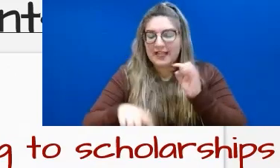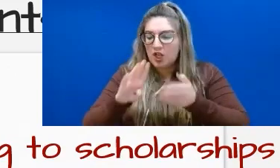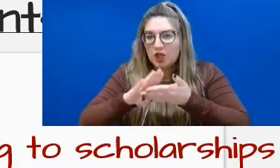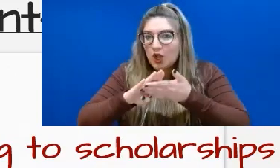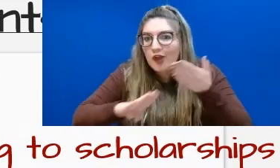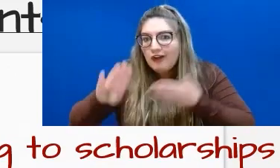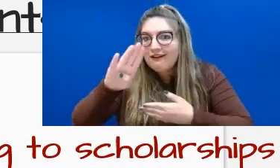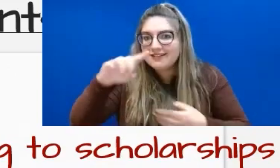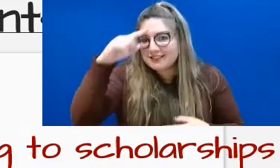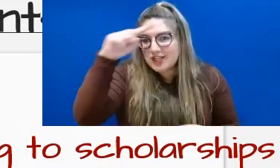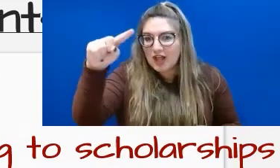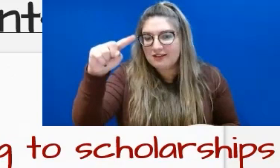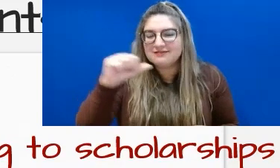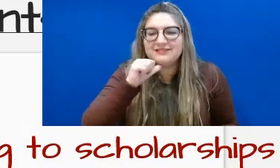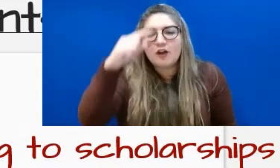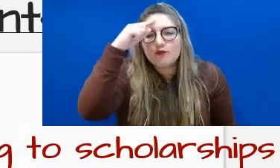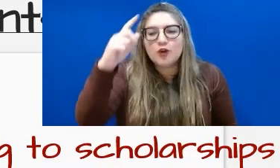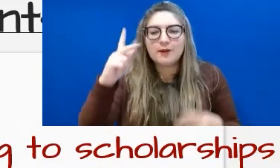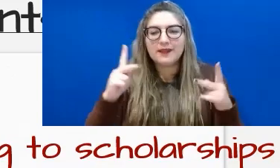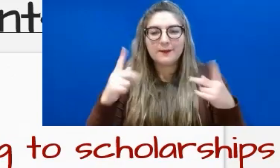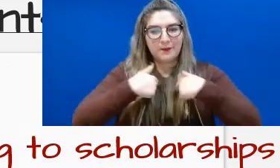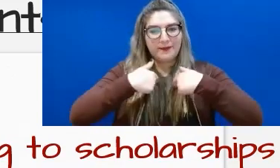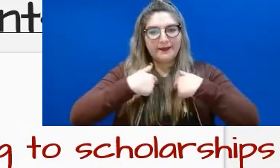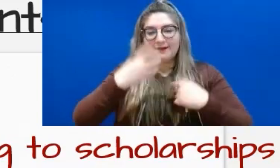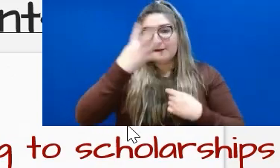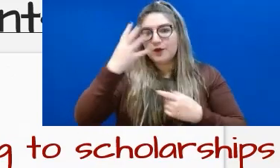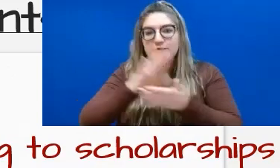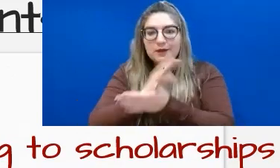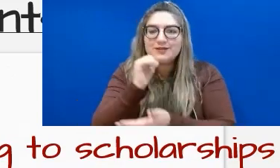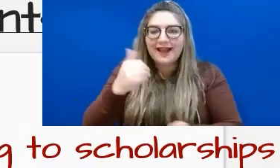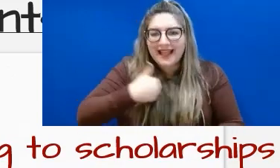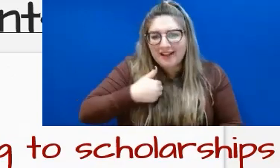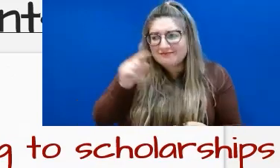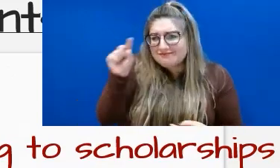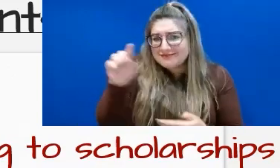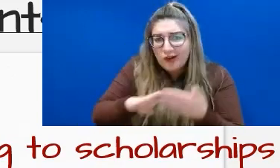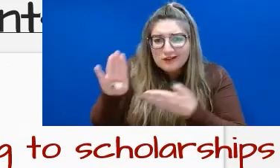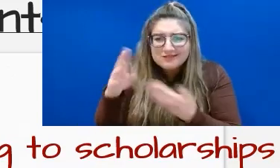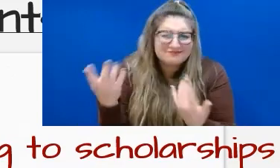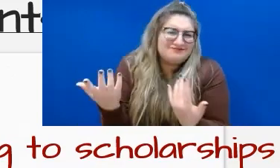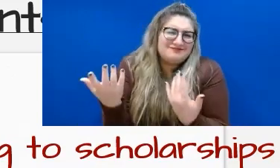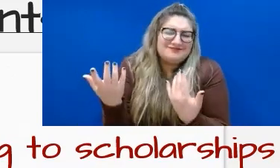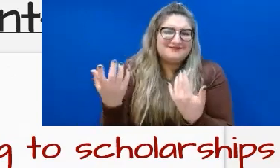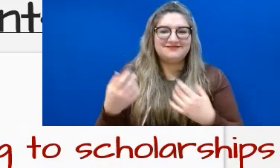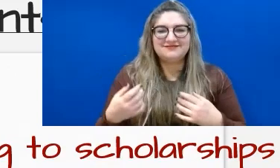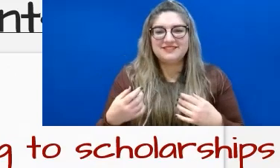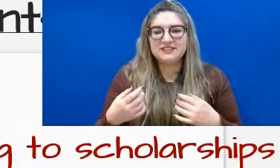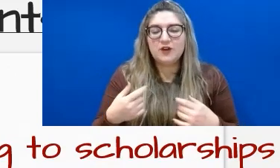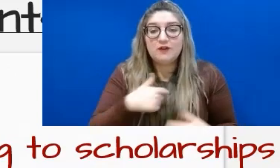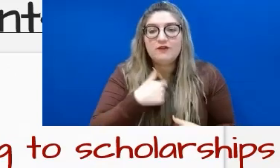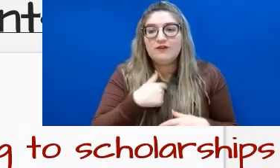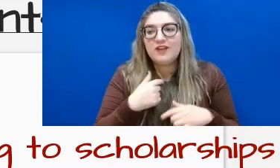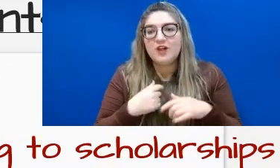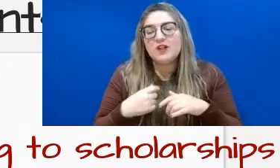students, for undocumented students. Okay. So isolated. So it's very common to see